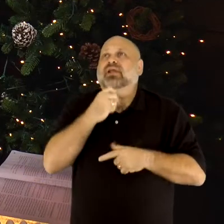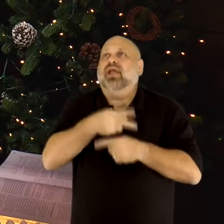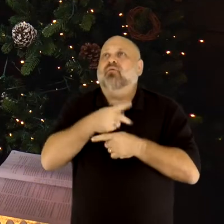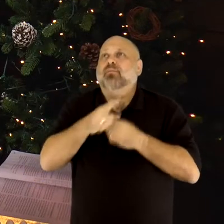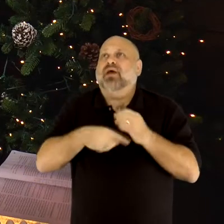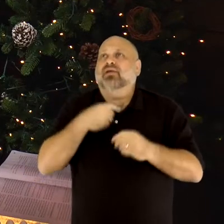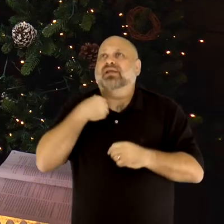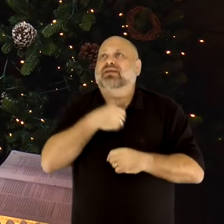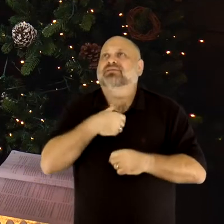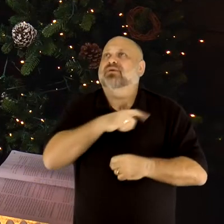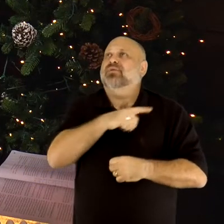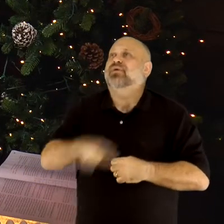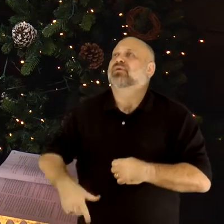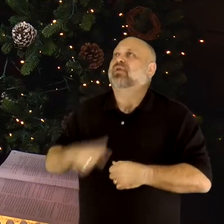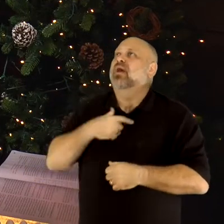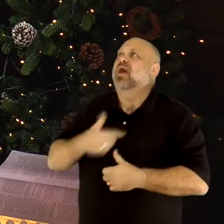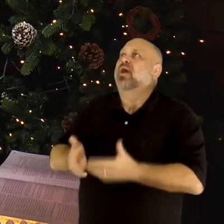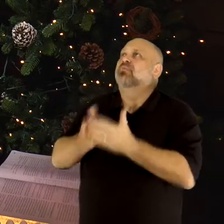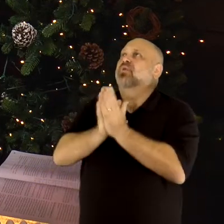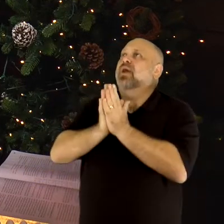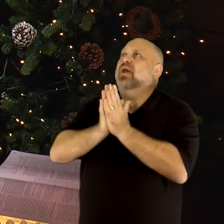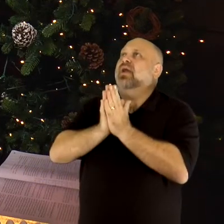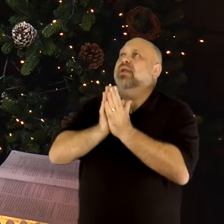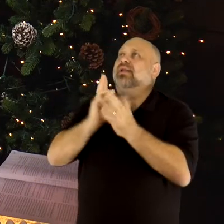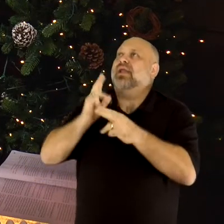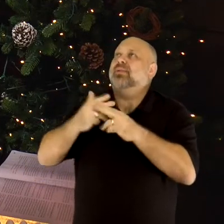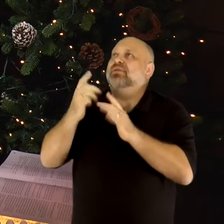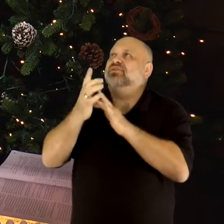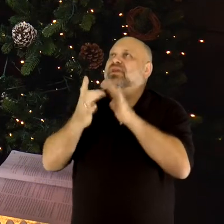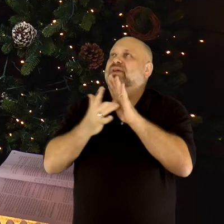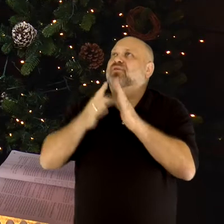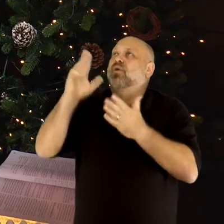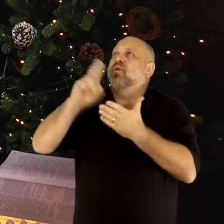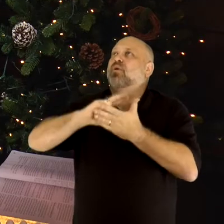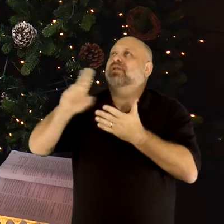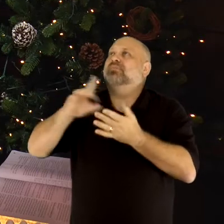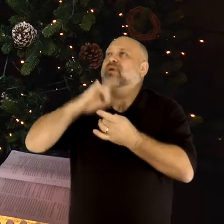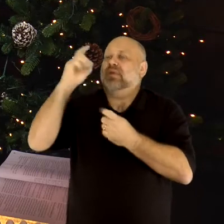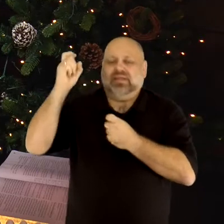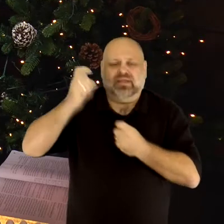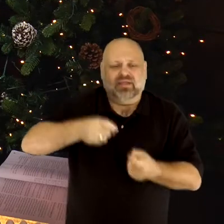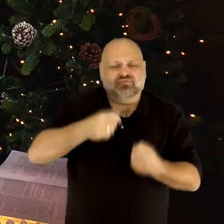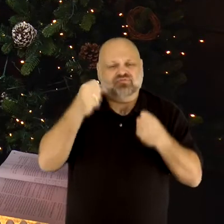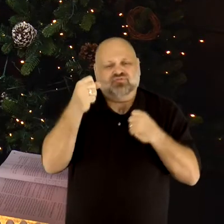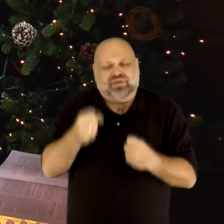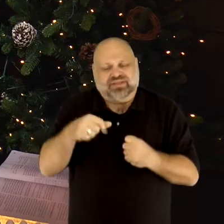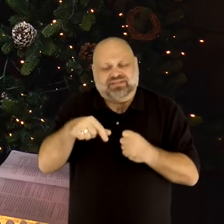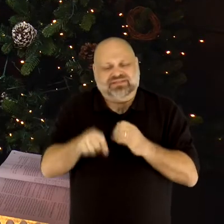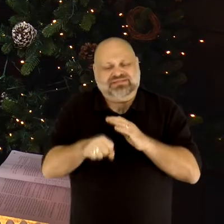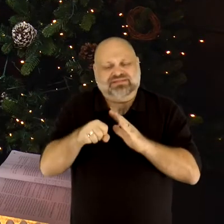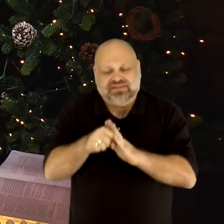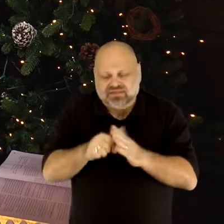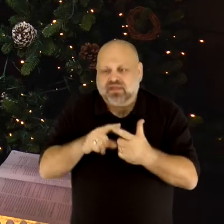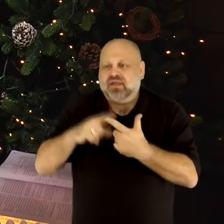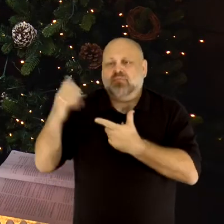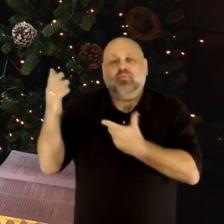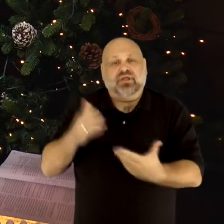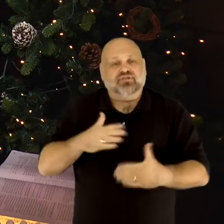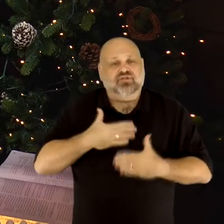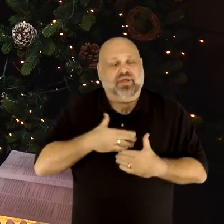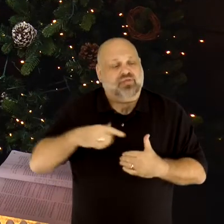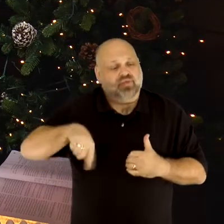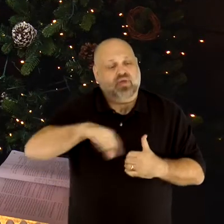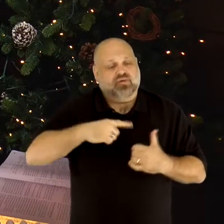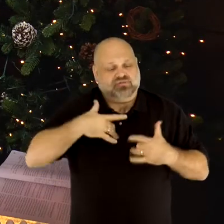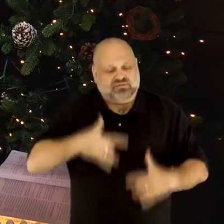of Jesus that Your Holy Spirit would give us great strength during this season. Bring joy to those who are downhearted. God, bring healing